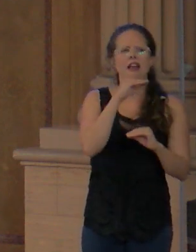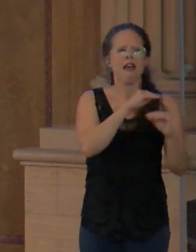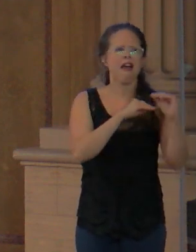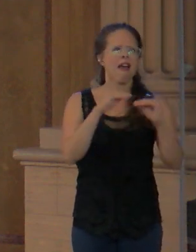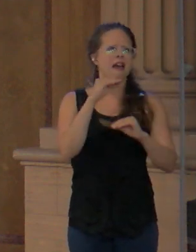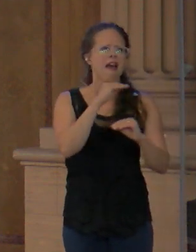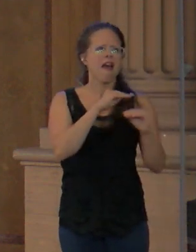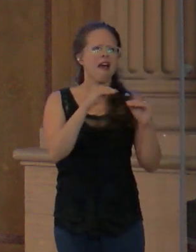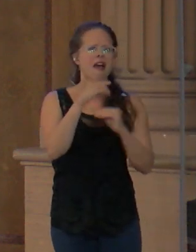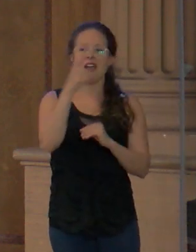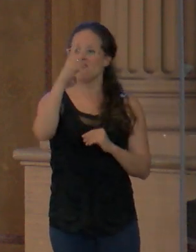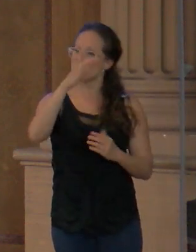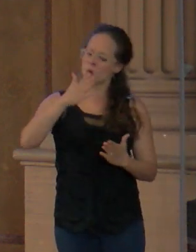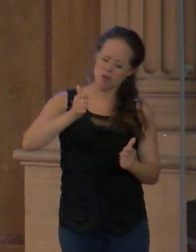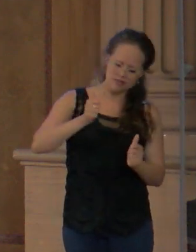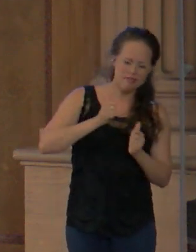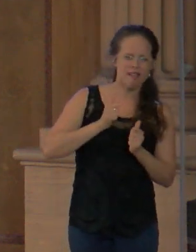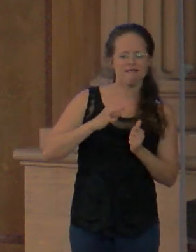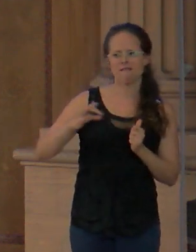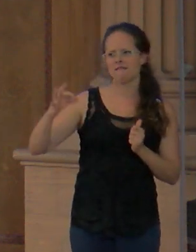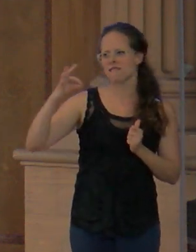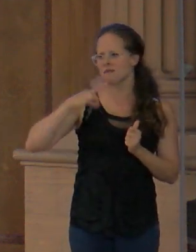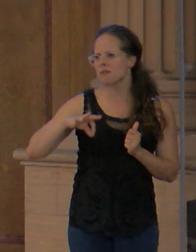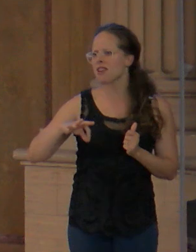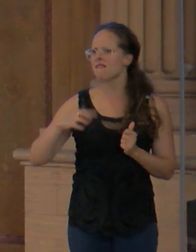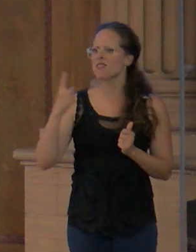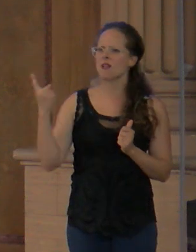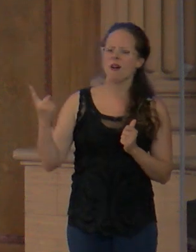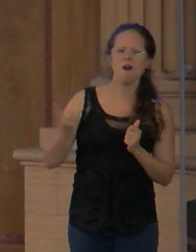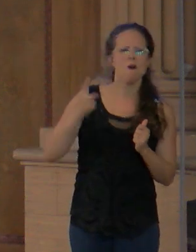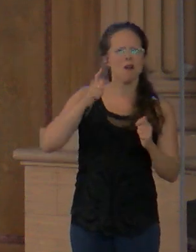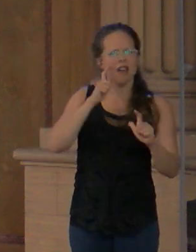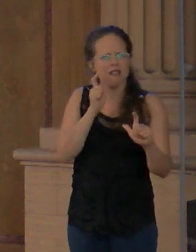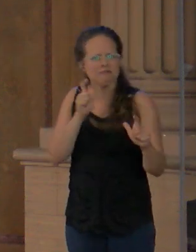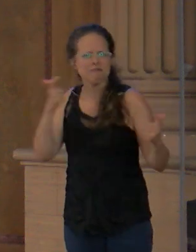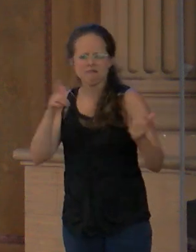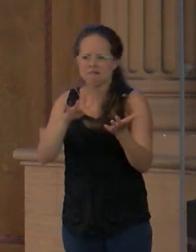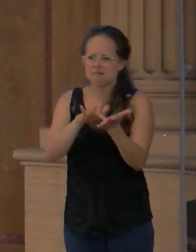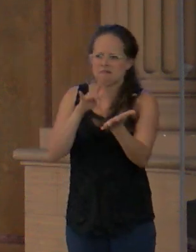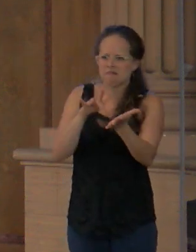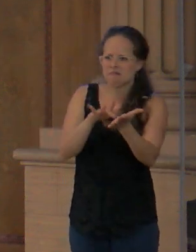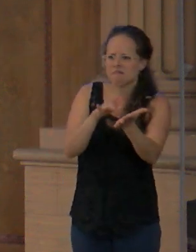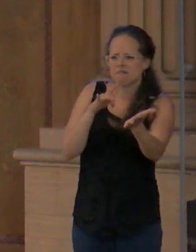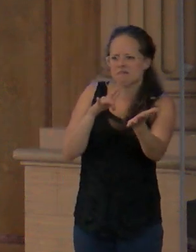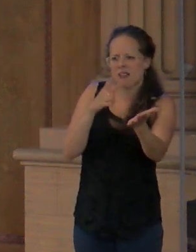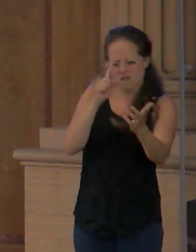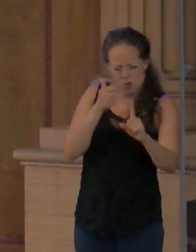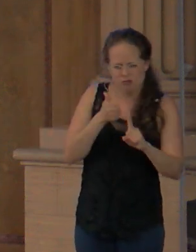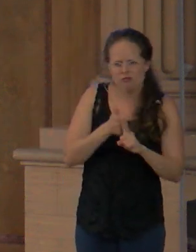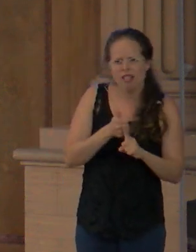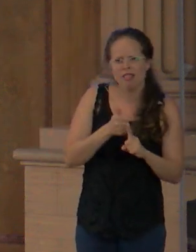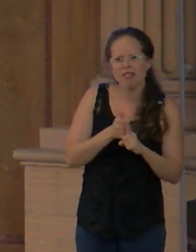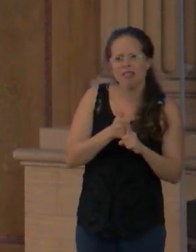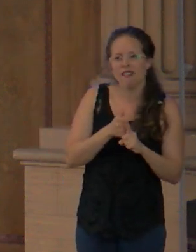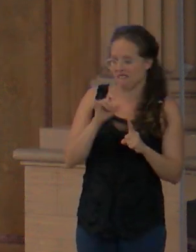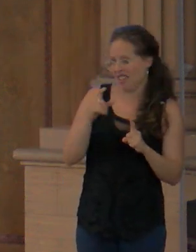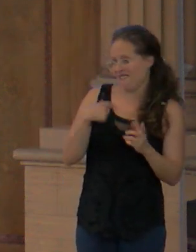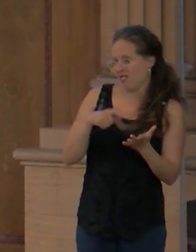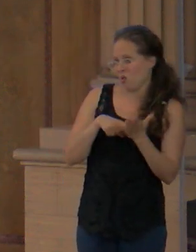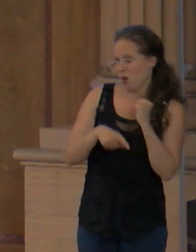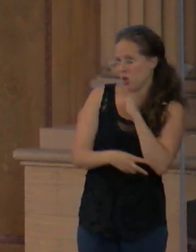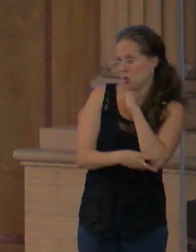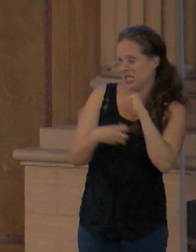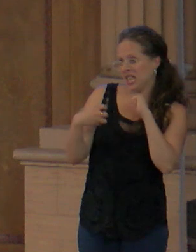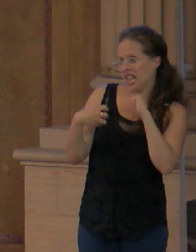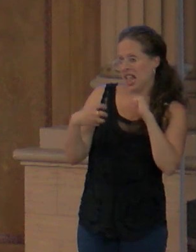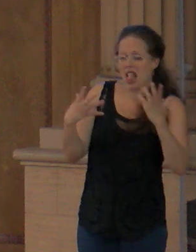but they do so to serve themselves the best. They're always posturing and manipulating. And if I have to steal someone's reputation,